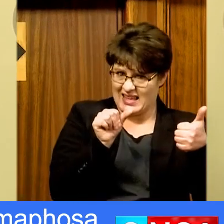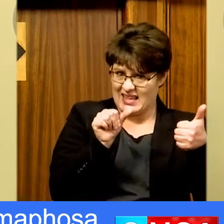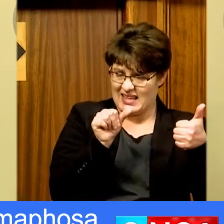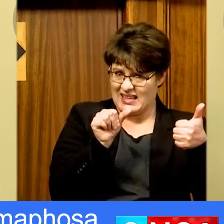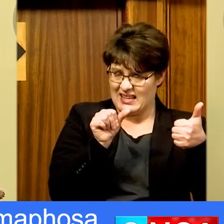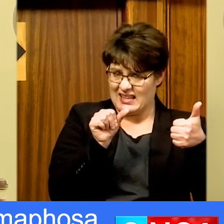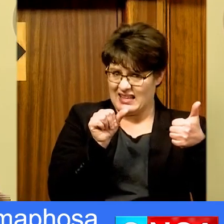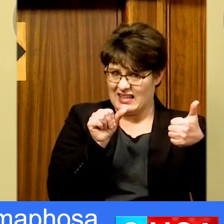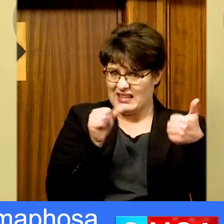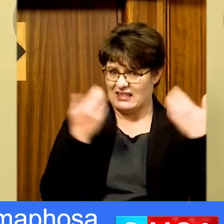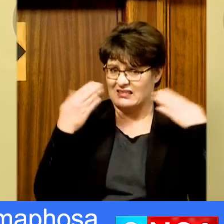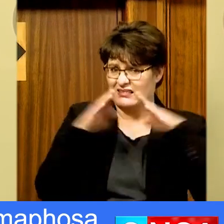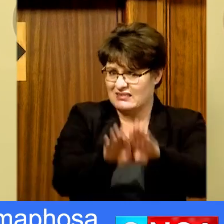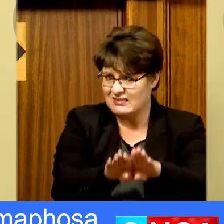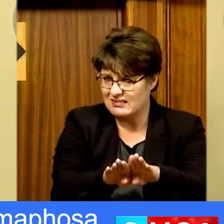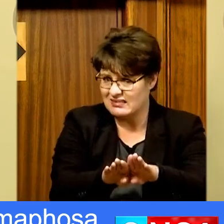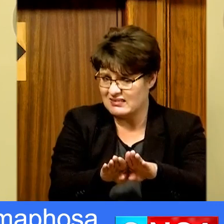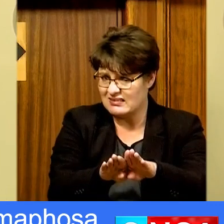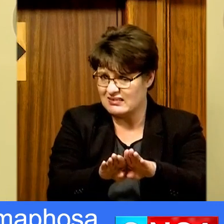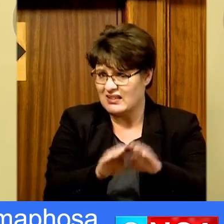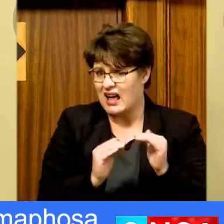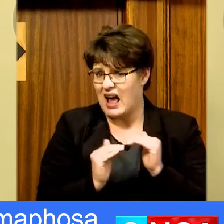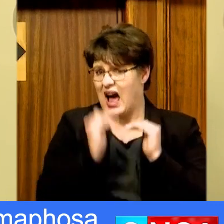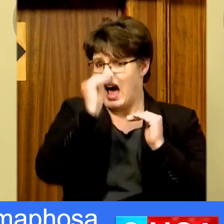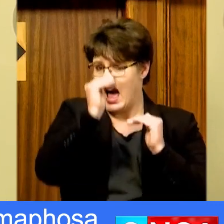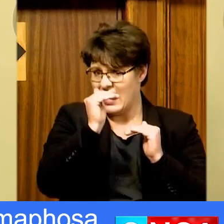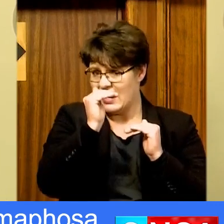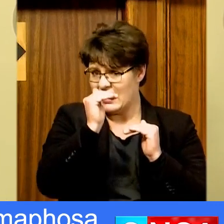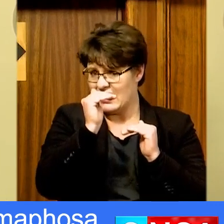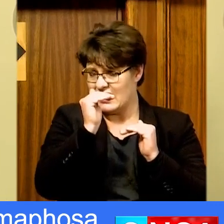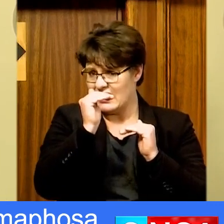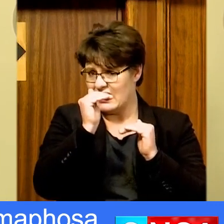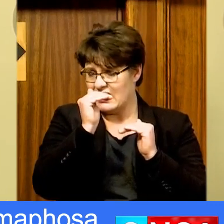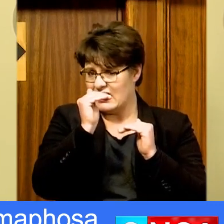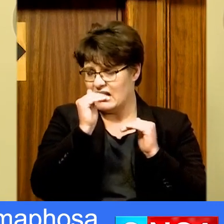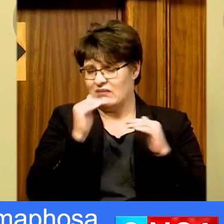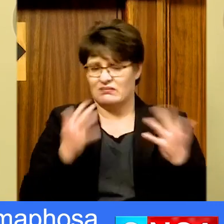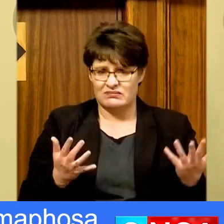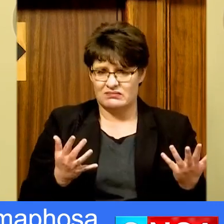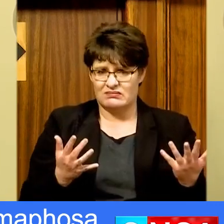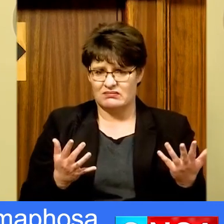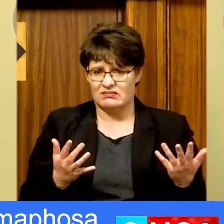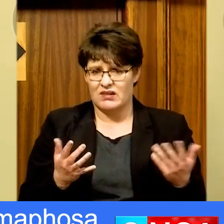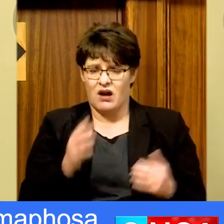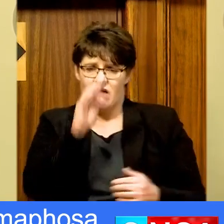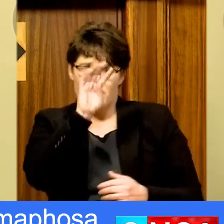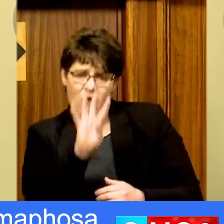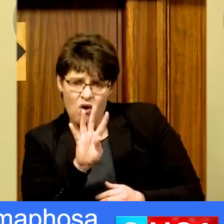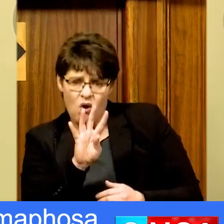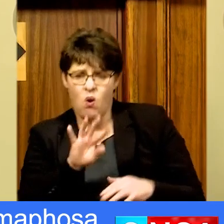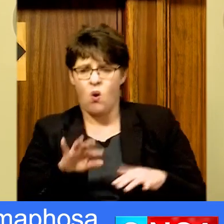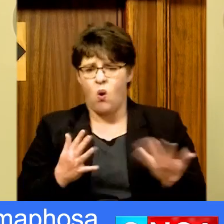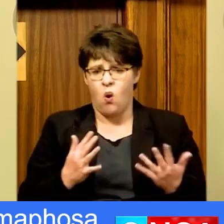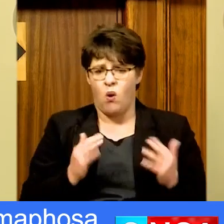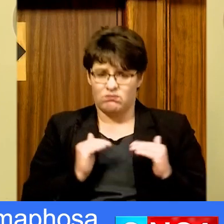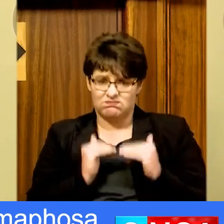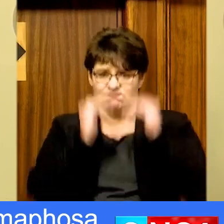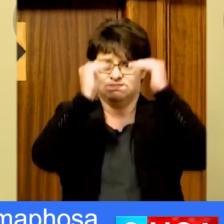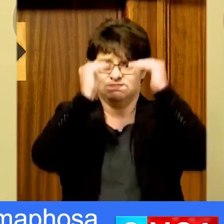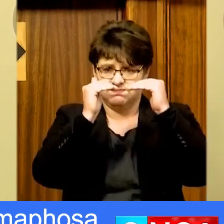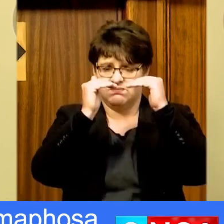all parts of the country to a higher alert level, either to level 4 or